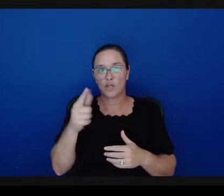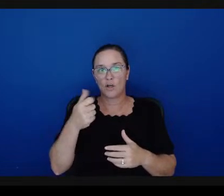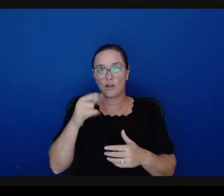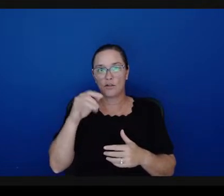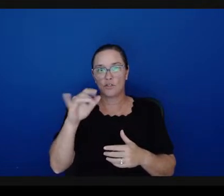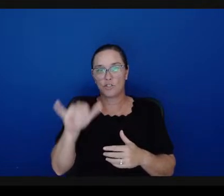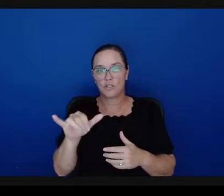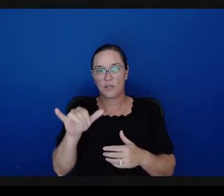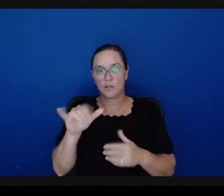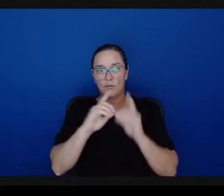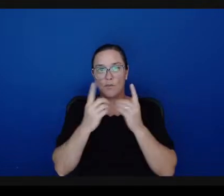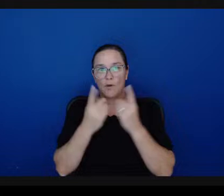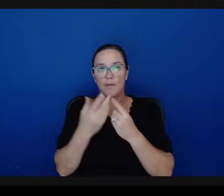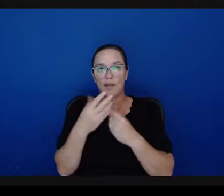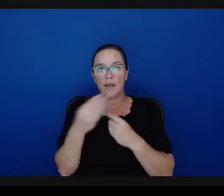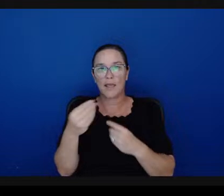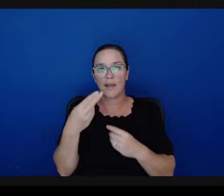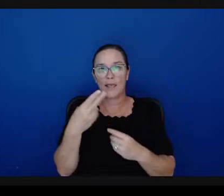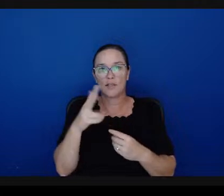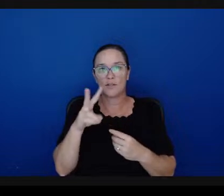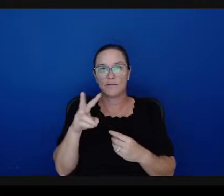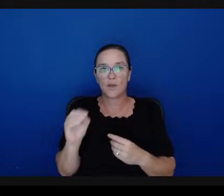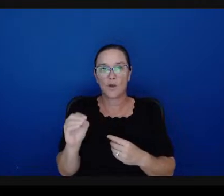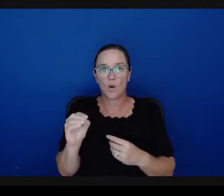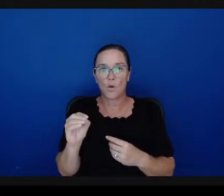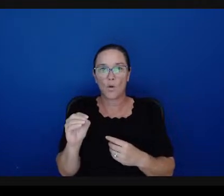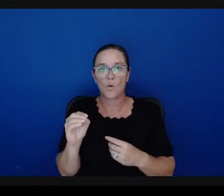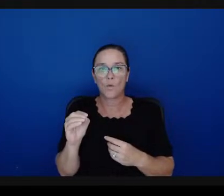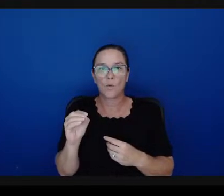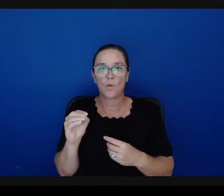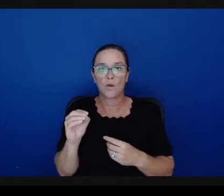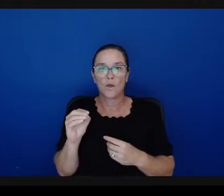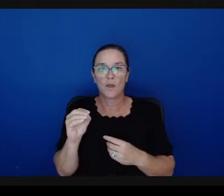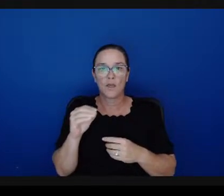and HVO geologist Natalia will be doing that.